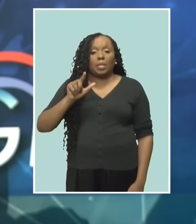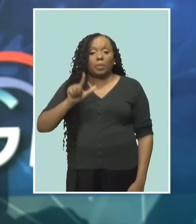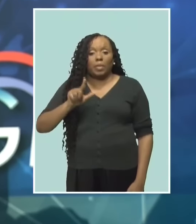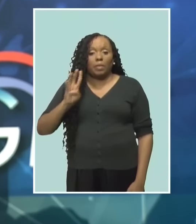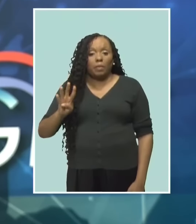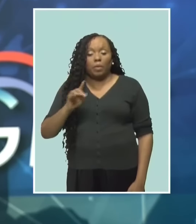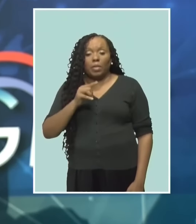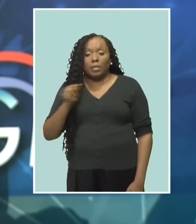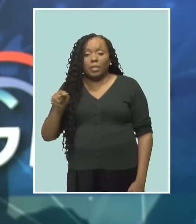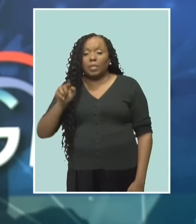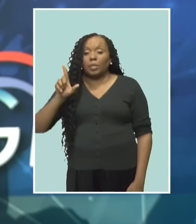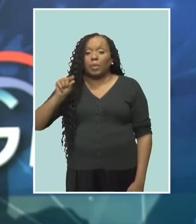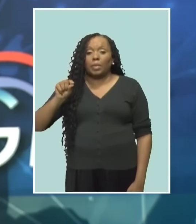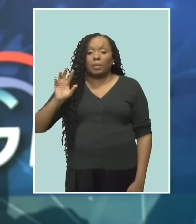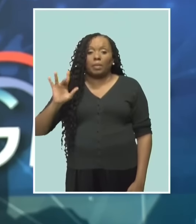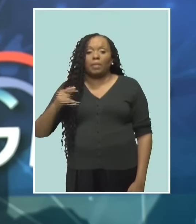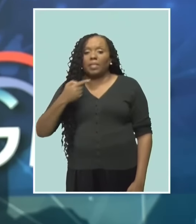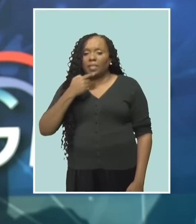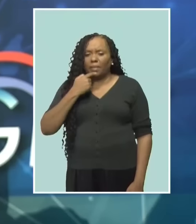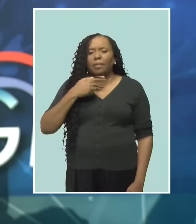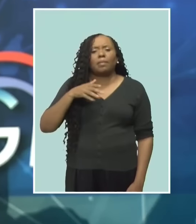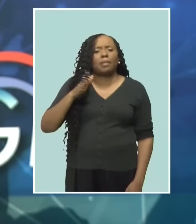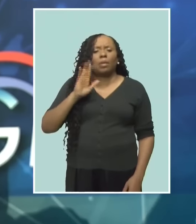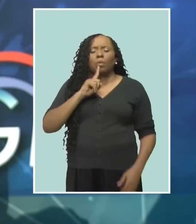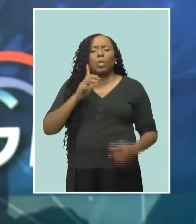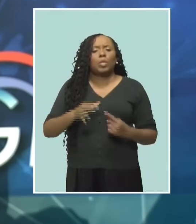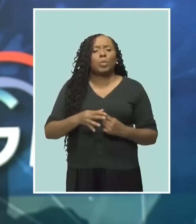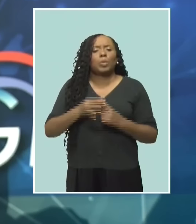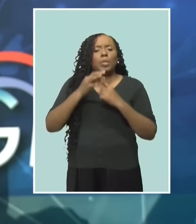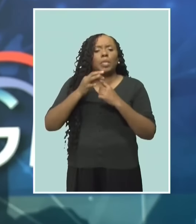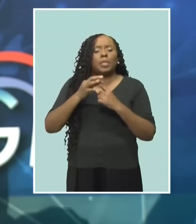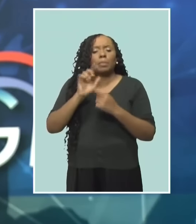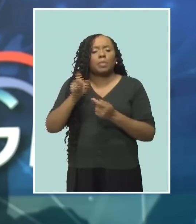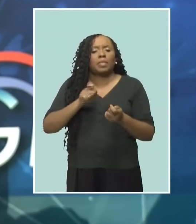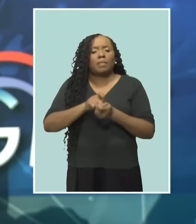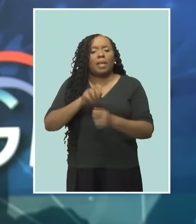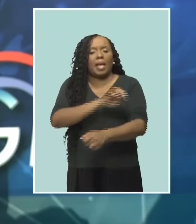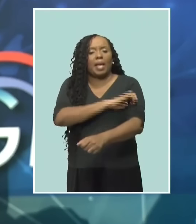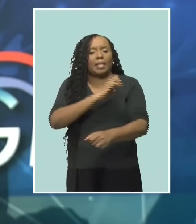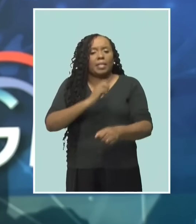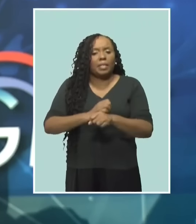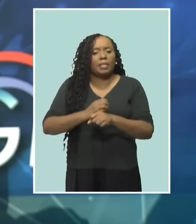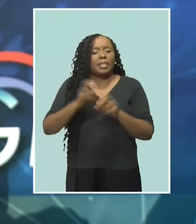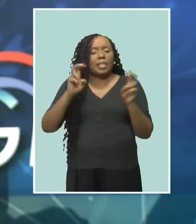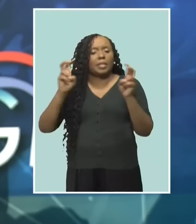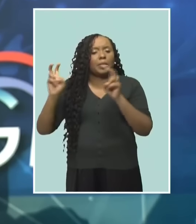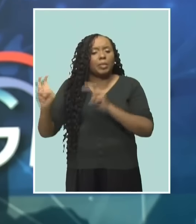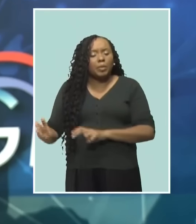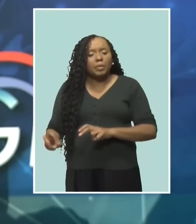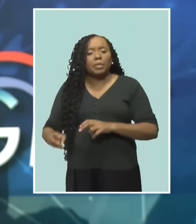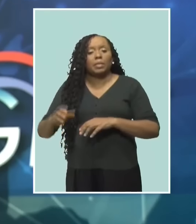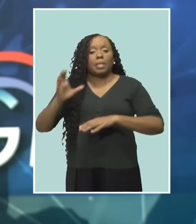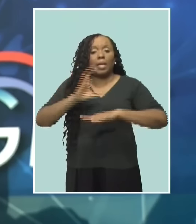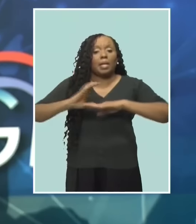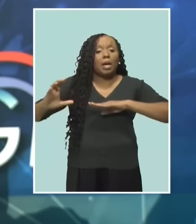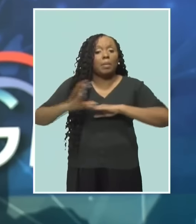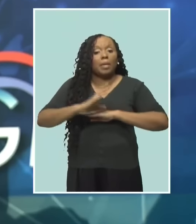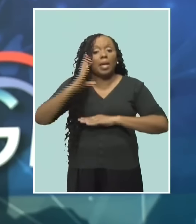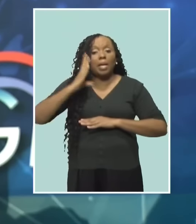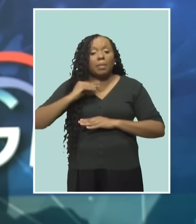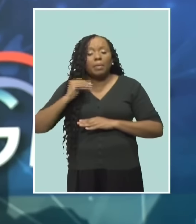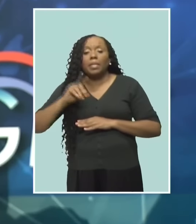the hemispheric body to ensuring that the unique and specific energy transitioning issues facing the Caribbean are integrated